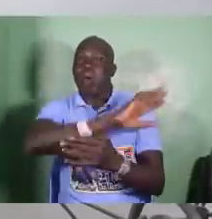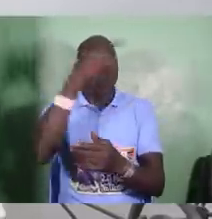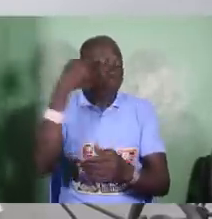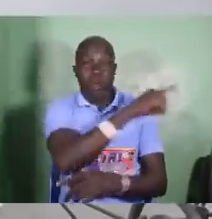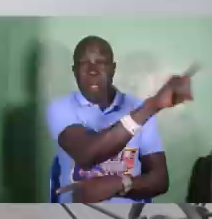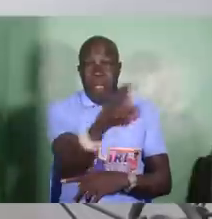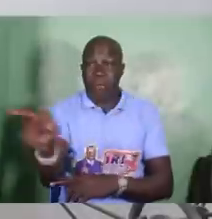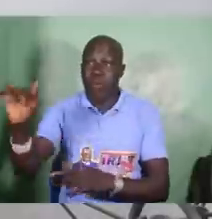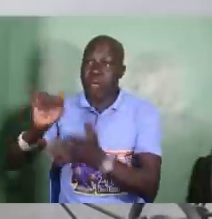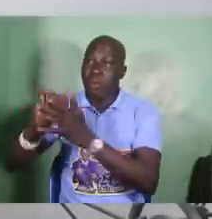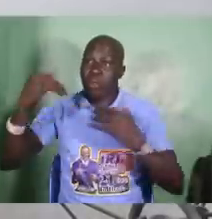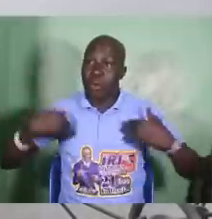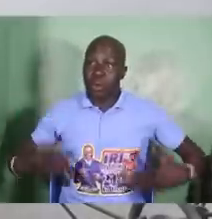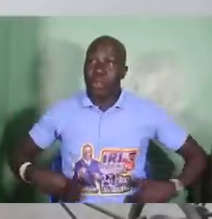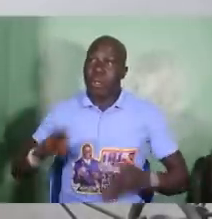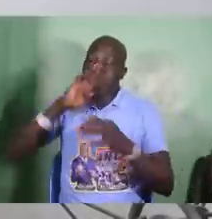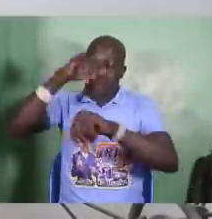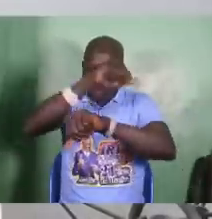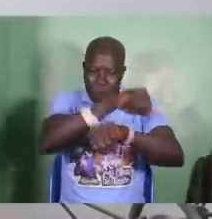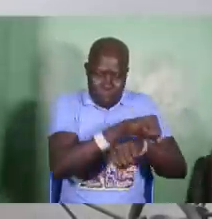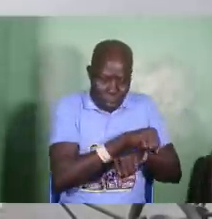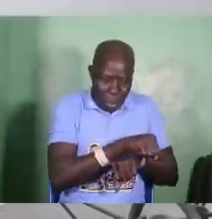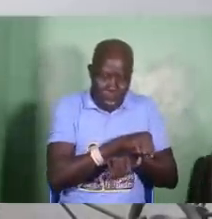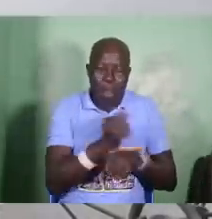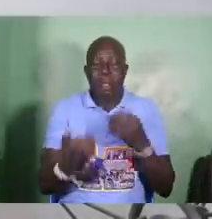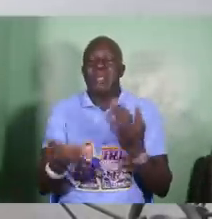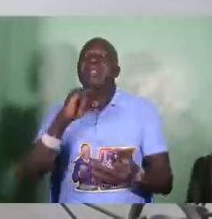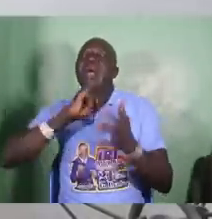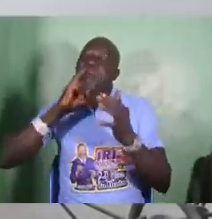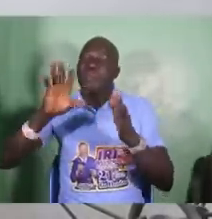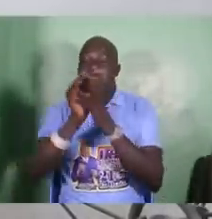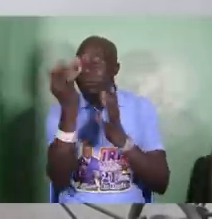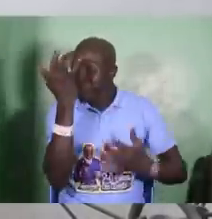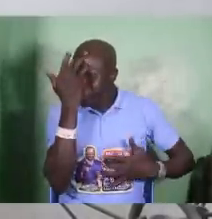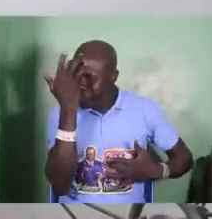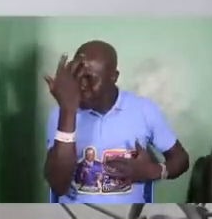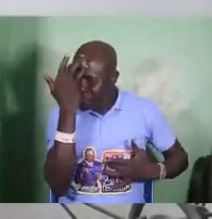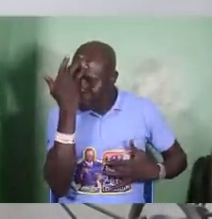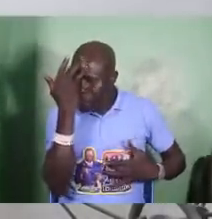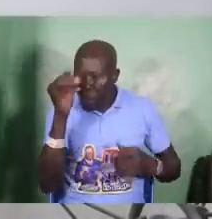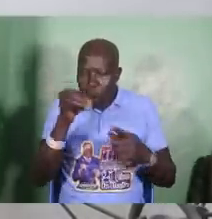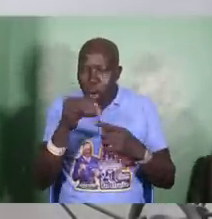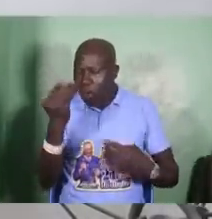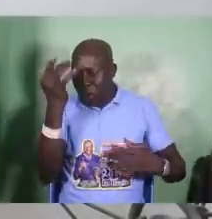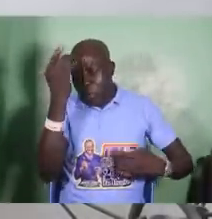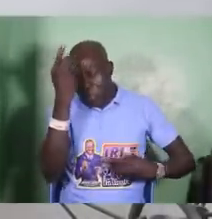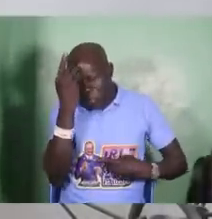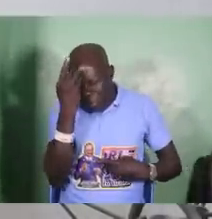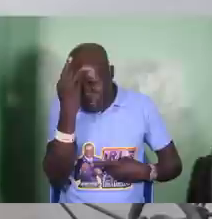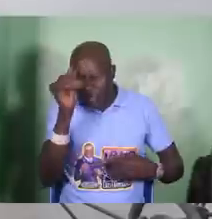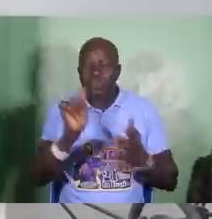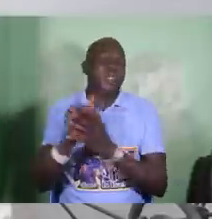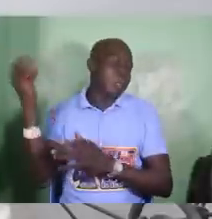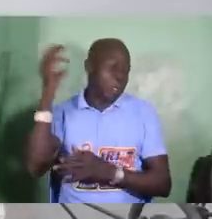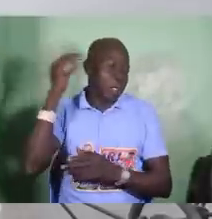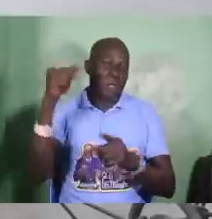For everyone that your body system has been in bondage, it can be that of sickness or that of pain.